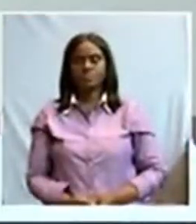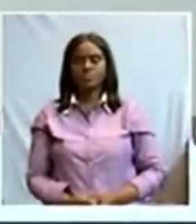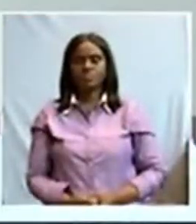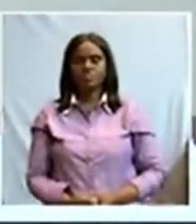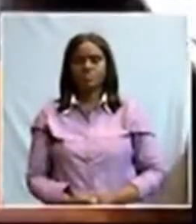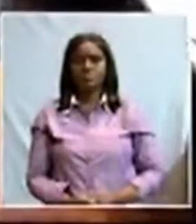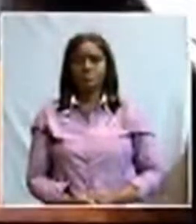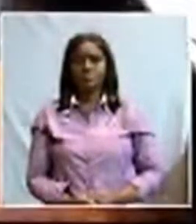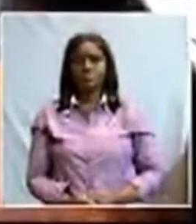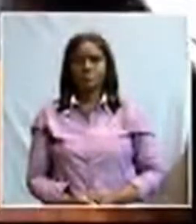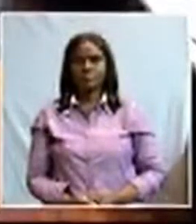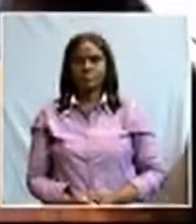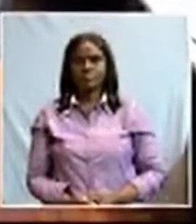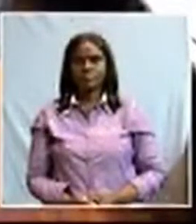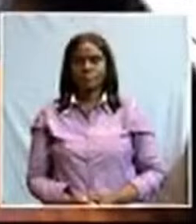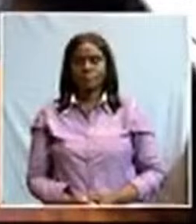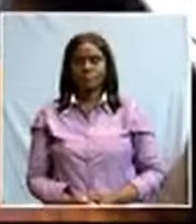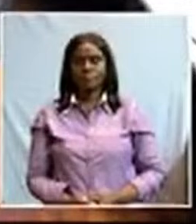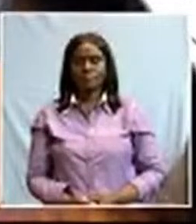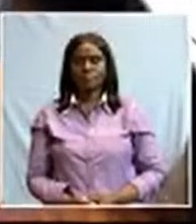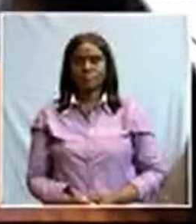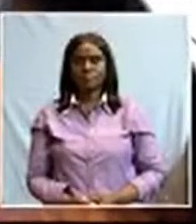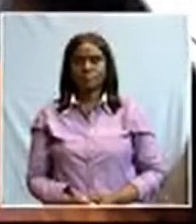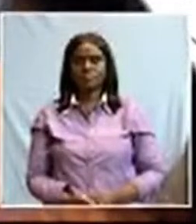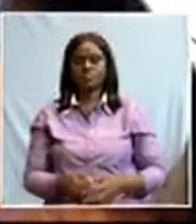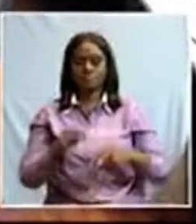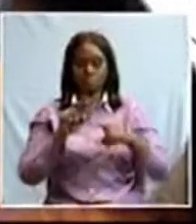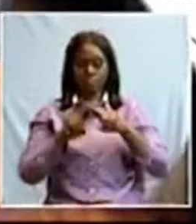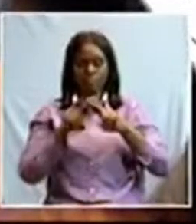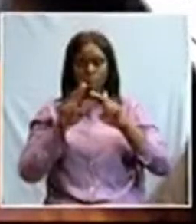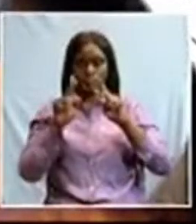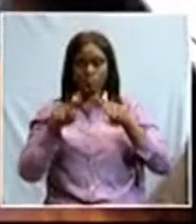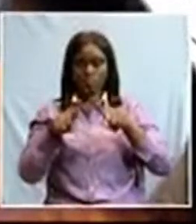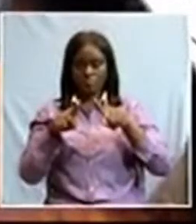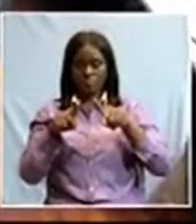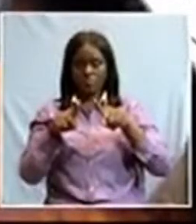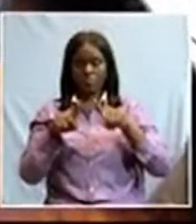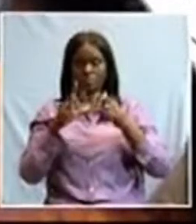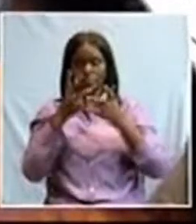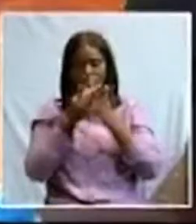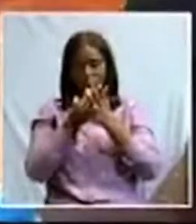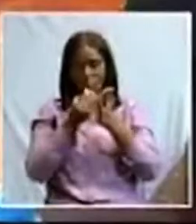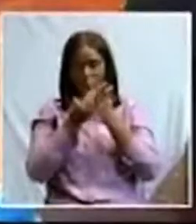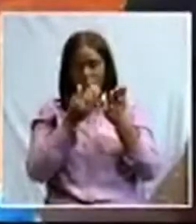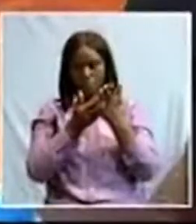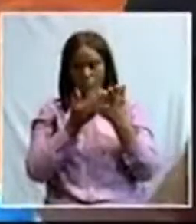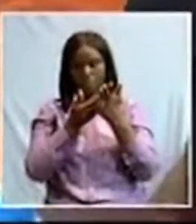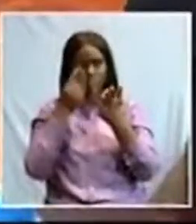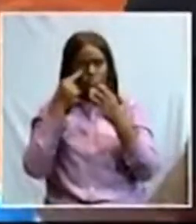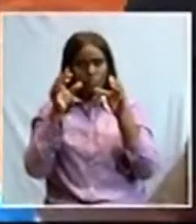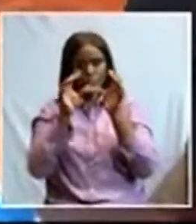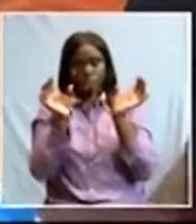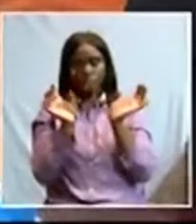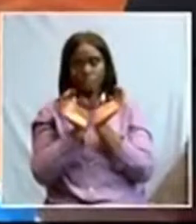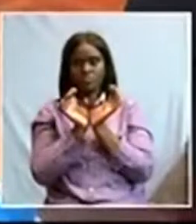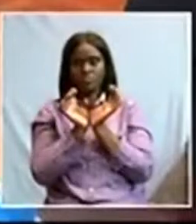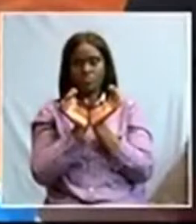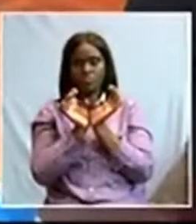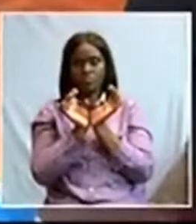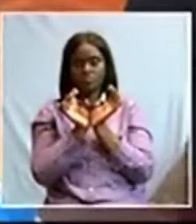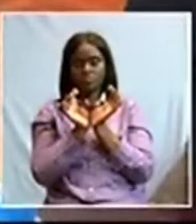Honorable Mulunda, once you ask. So, Chair, the money is for the constituents. For